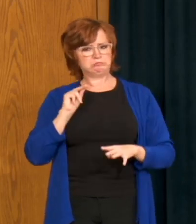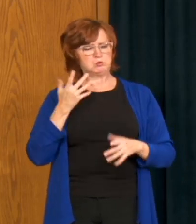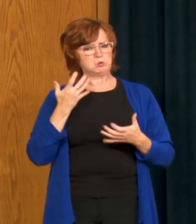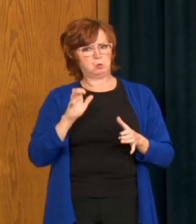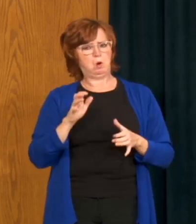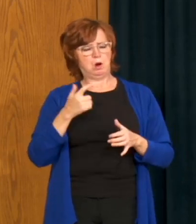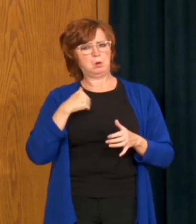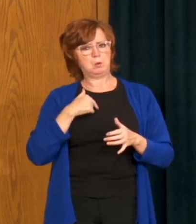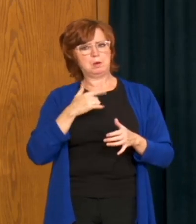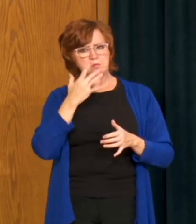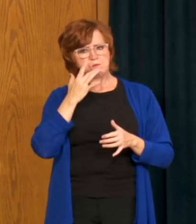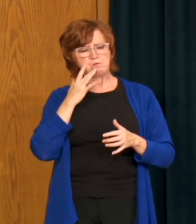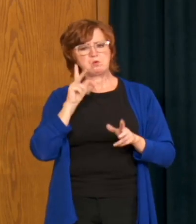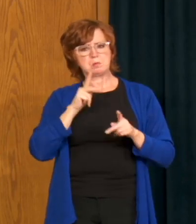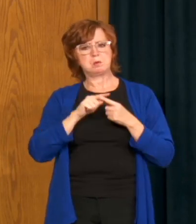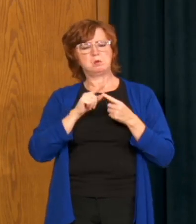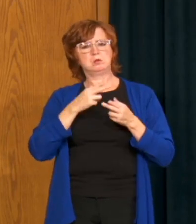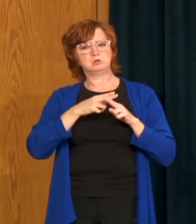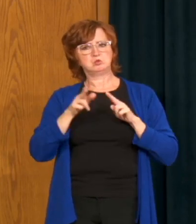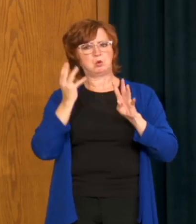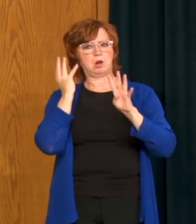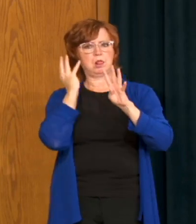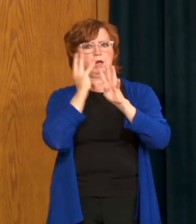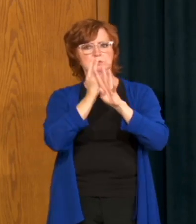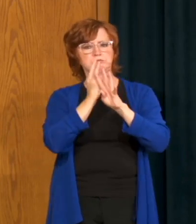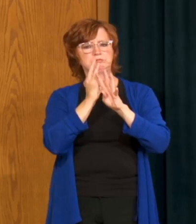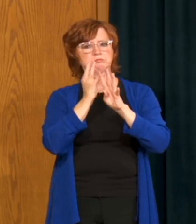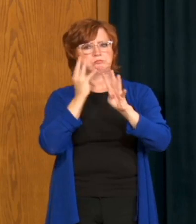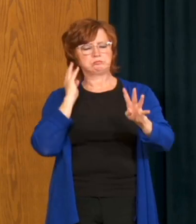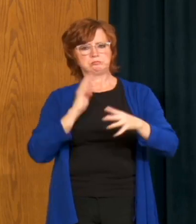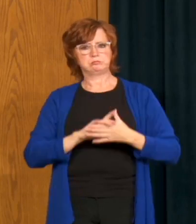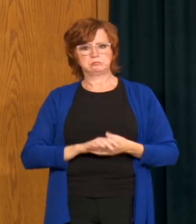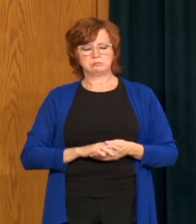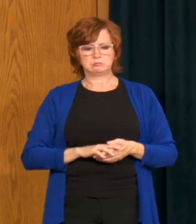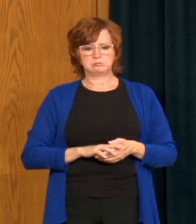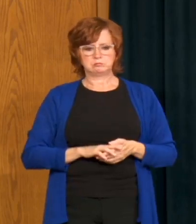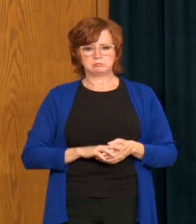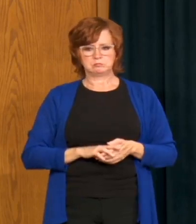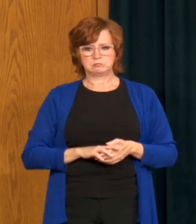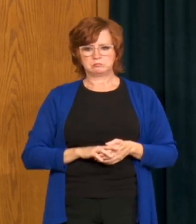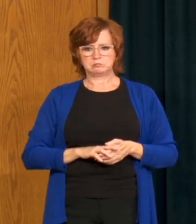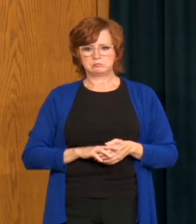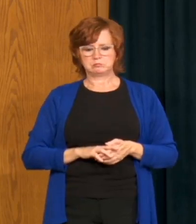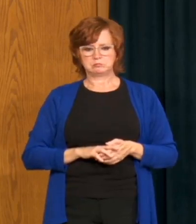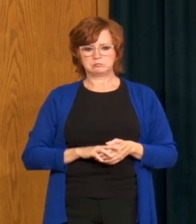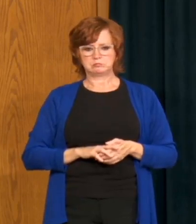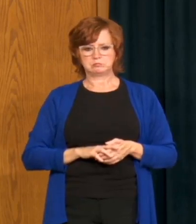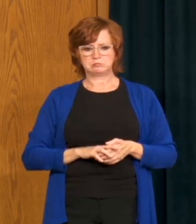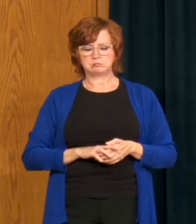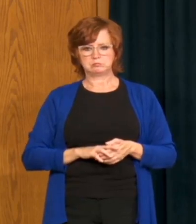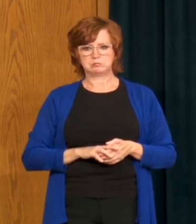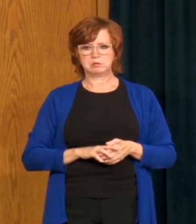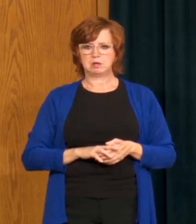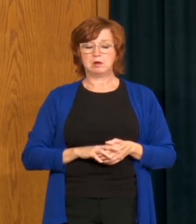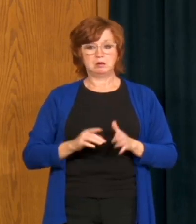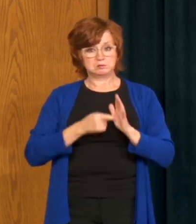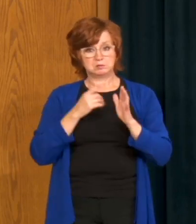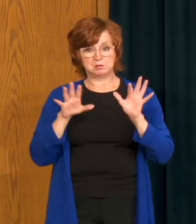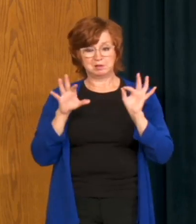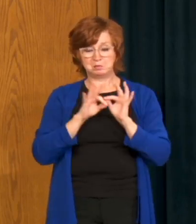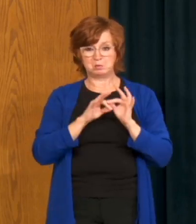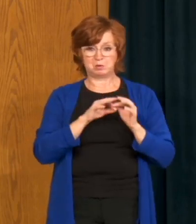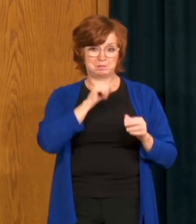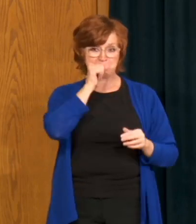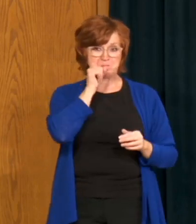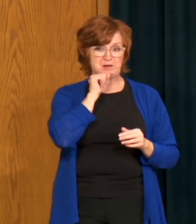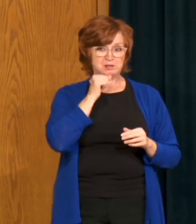people necessarily waiting unnecessarily for a test, but as Dr. Shahab says, there are times when you might want to wait a day or two for a